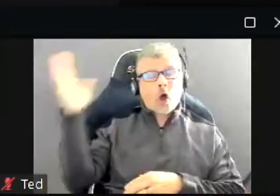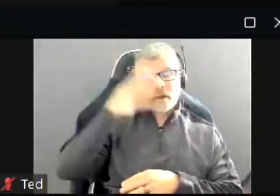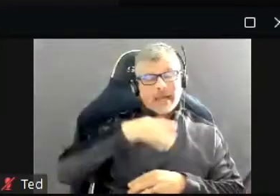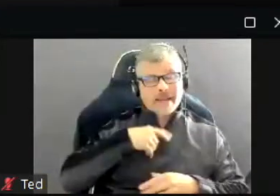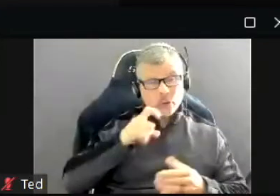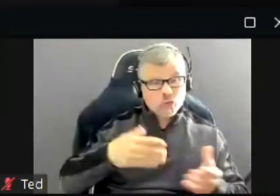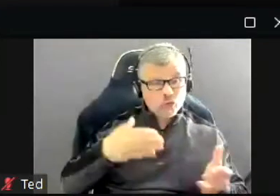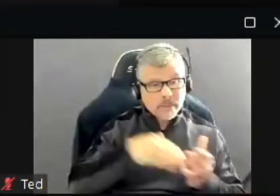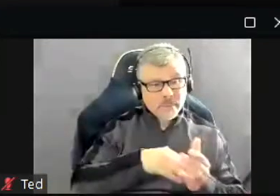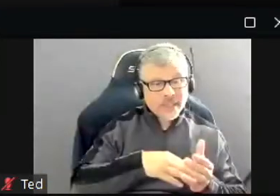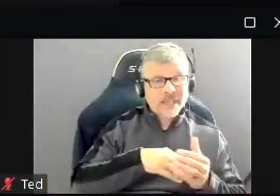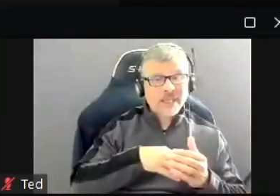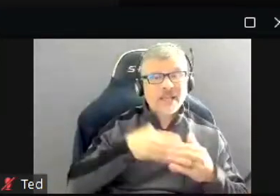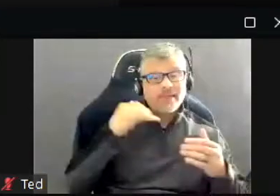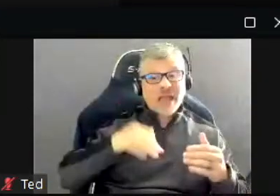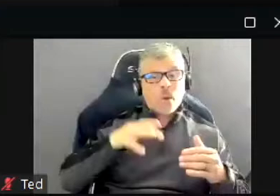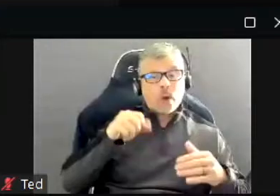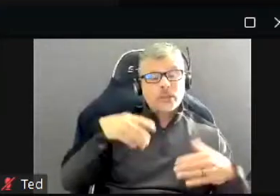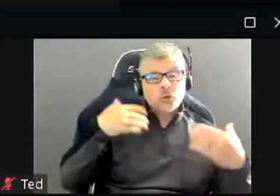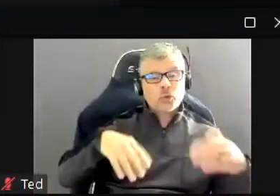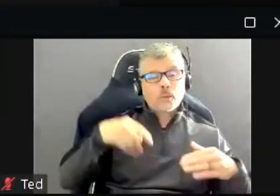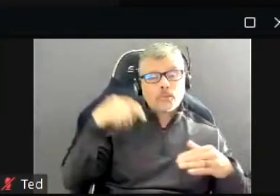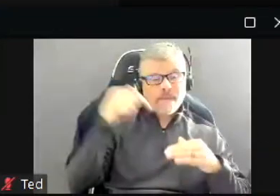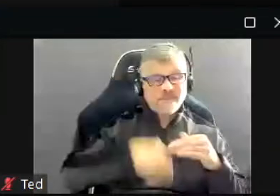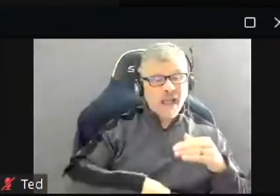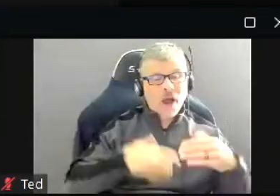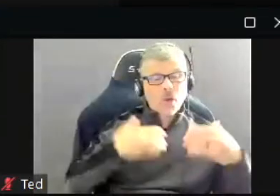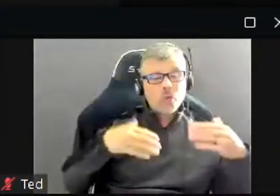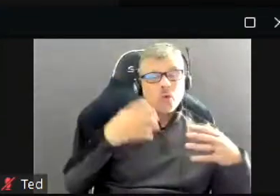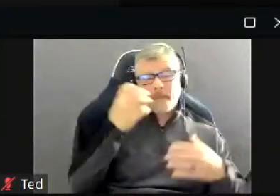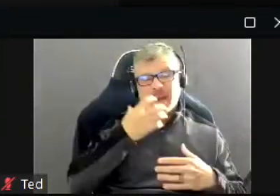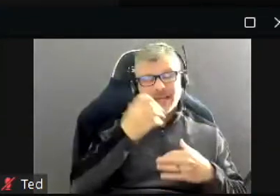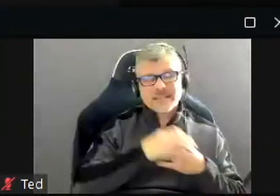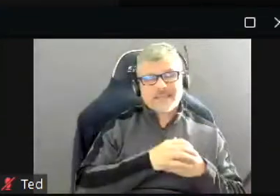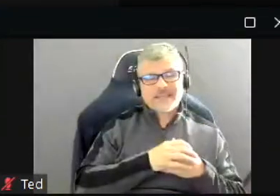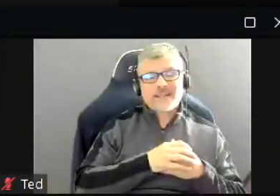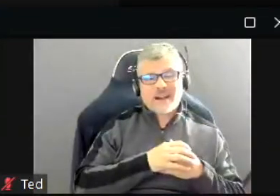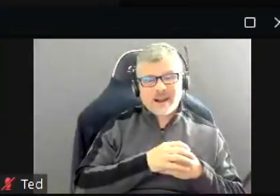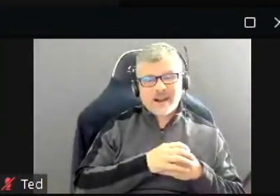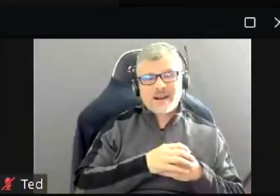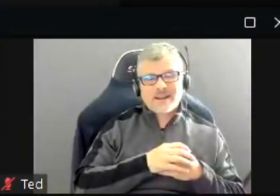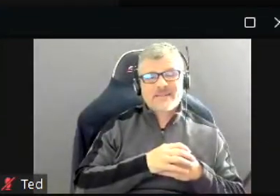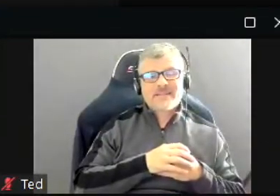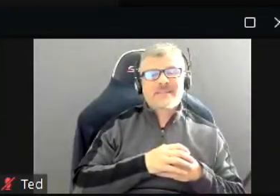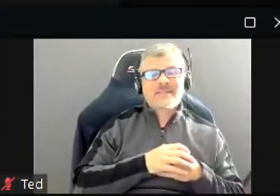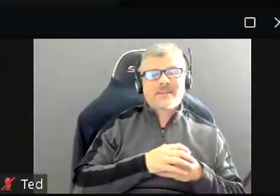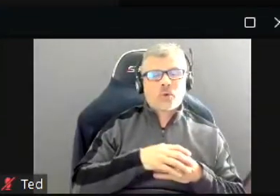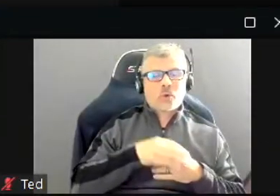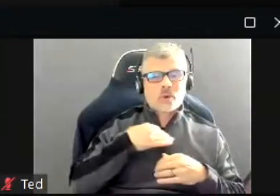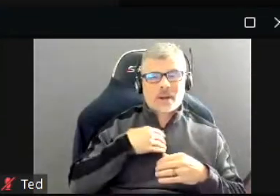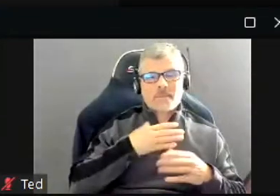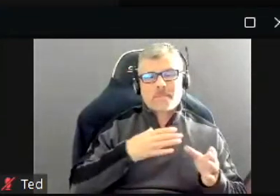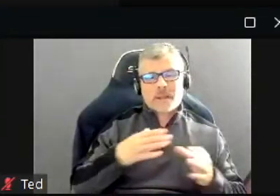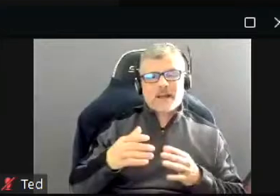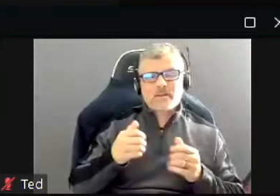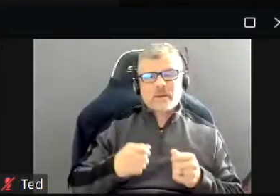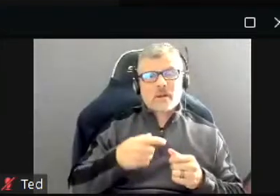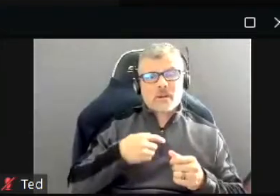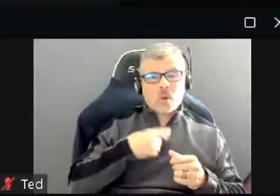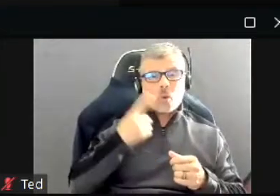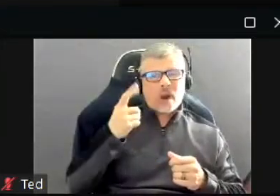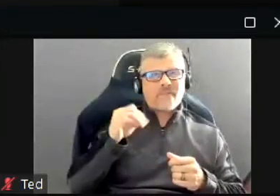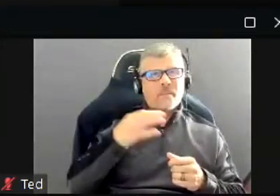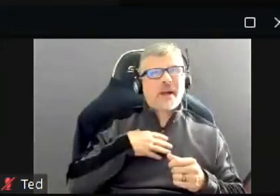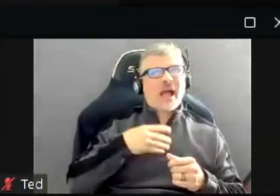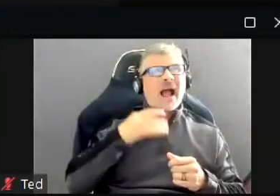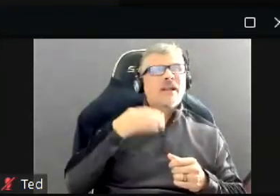that was profound and amazing? It was profound. Oh my goodness. I want to tweet it out. Well, in my psychology class, I